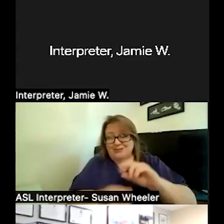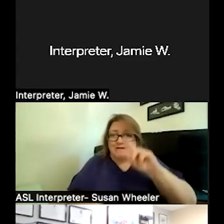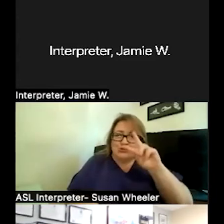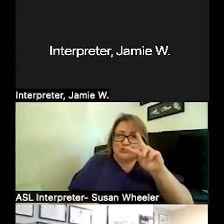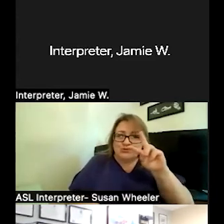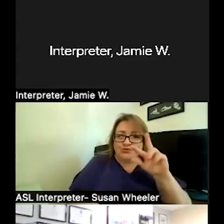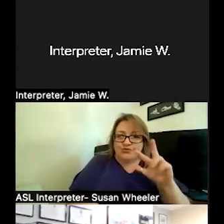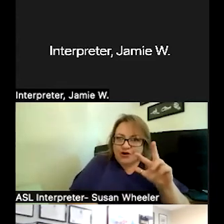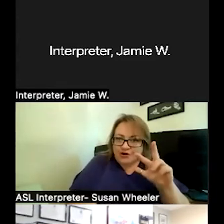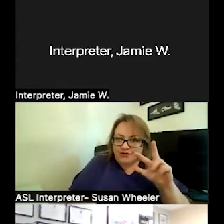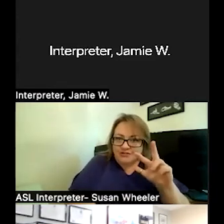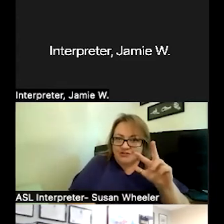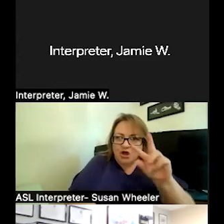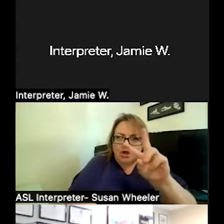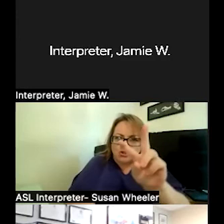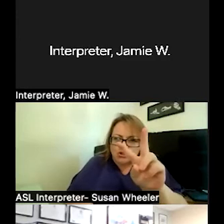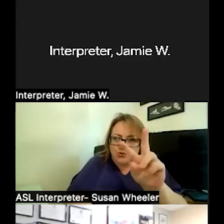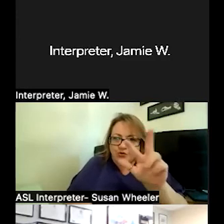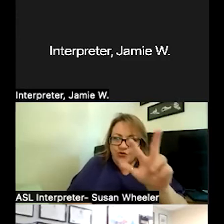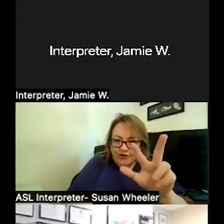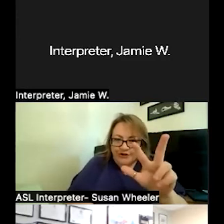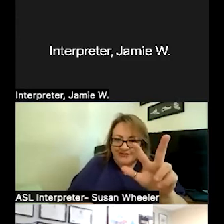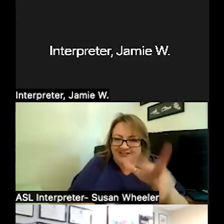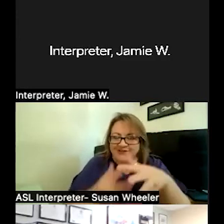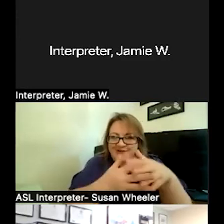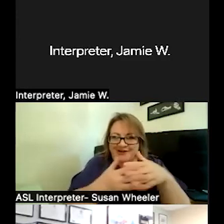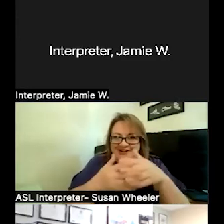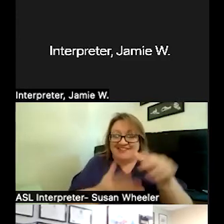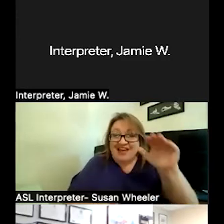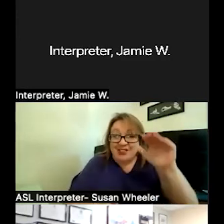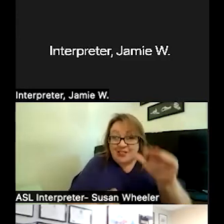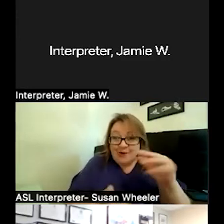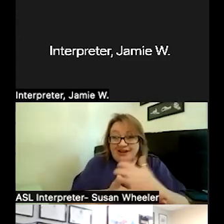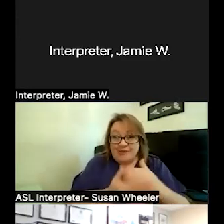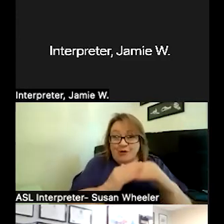Americans living at a low income level or less.